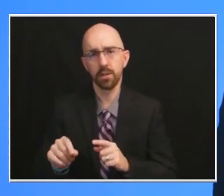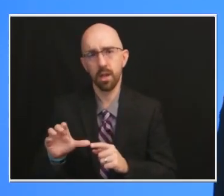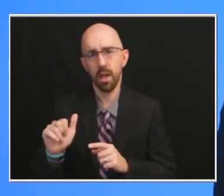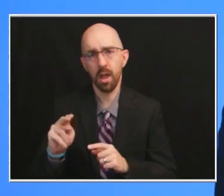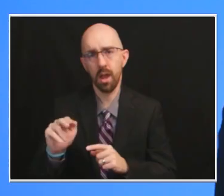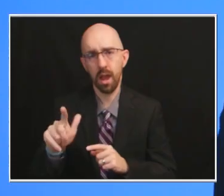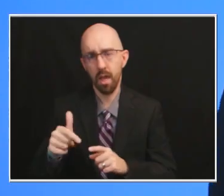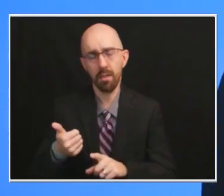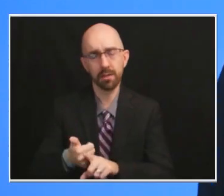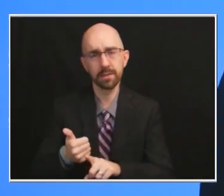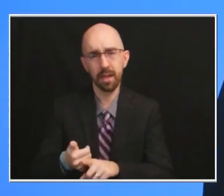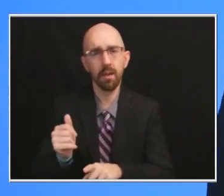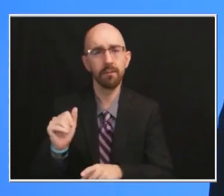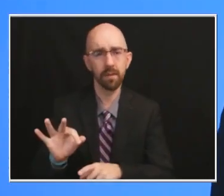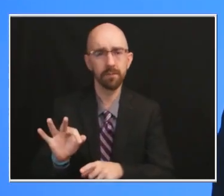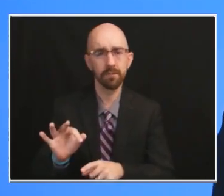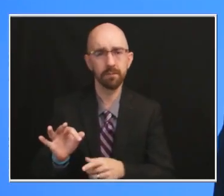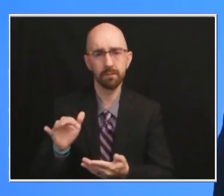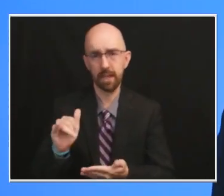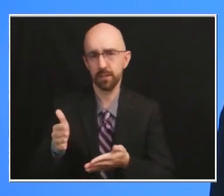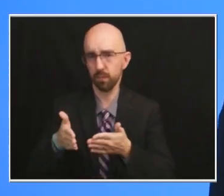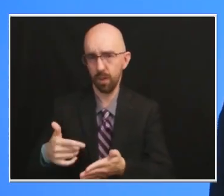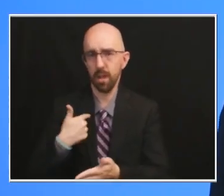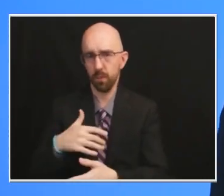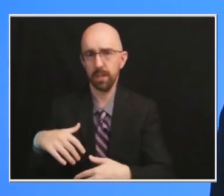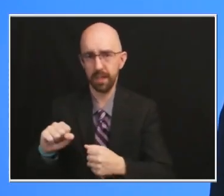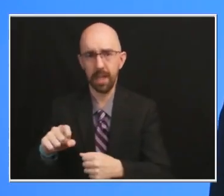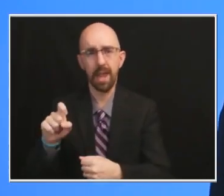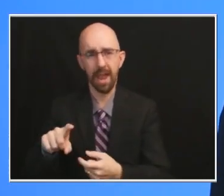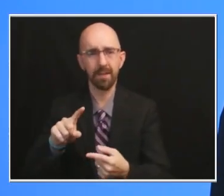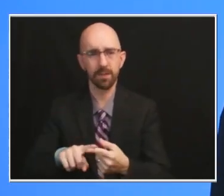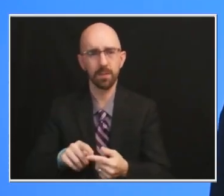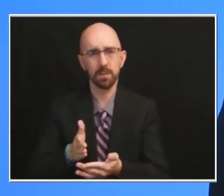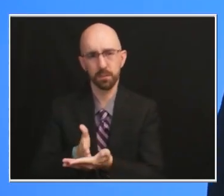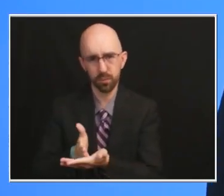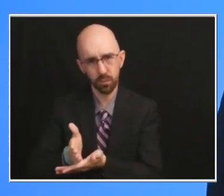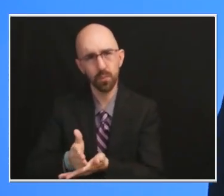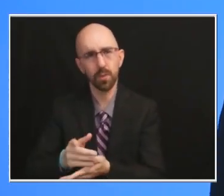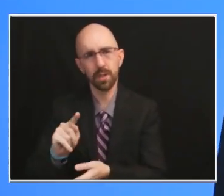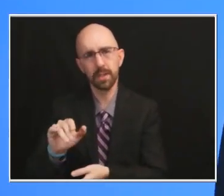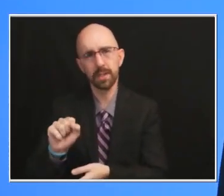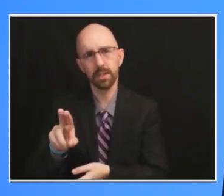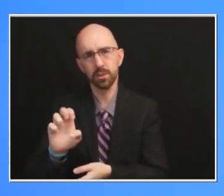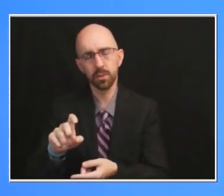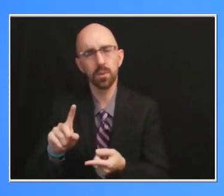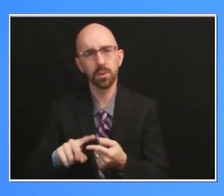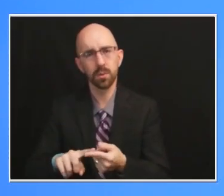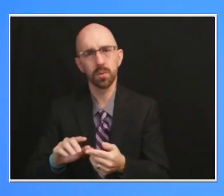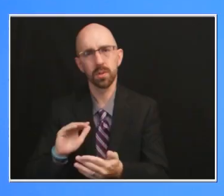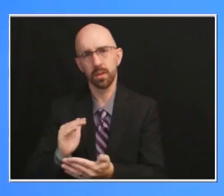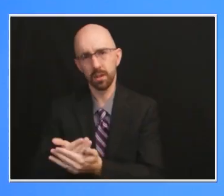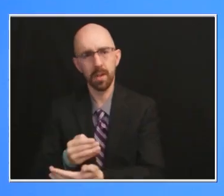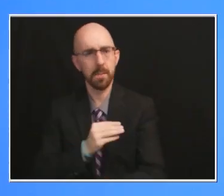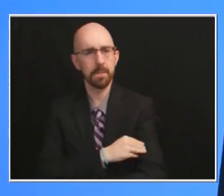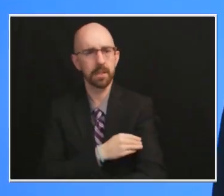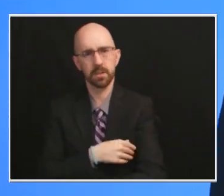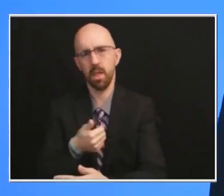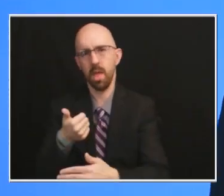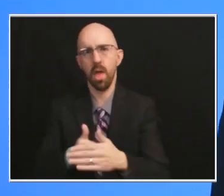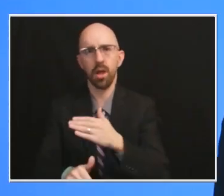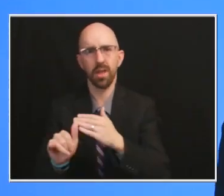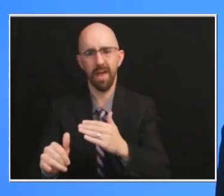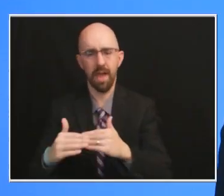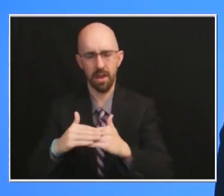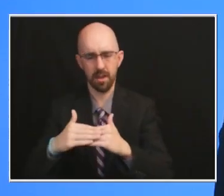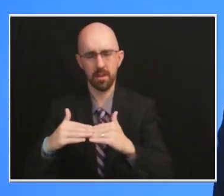if that's the route we're taking, you do have to push through those tissues to then get to the muscles underneath. And this is again why